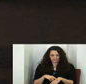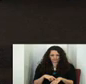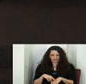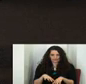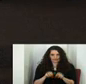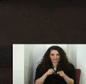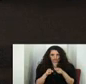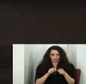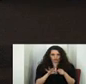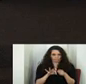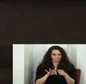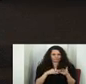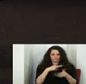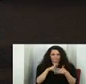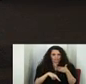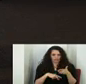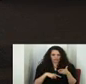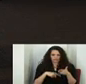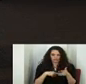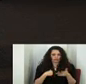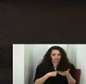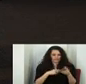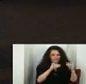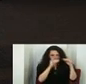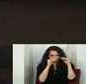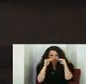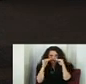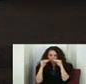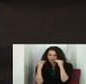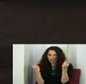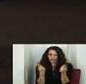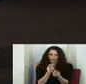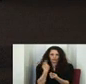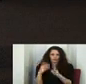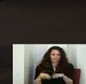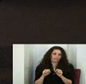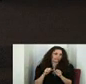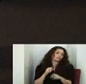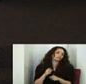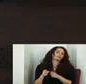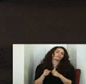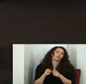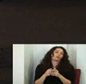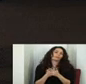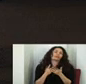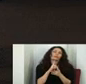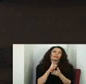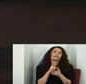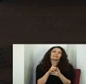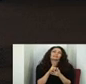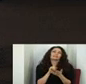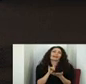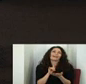outcomes. We've been taught in our world to take control. And the reality is that control is something that, in